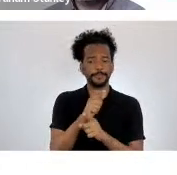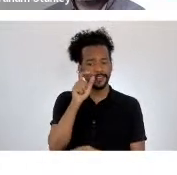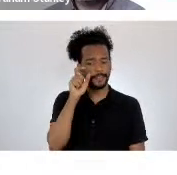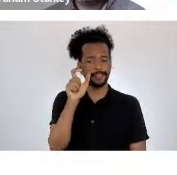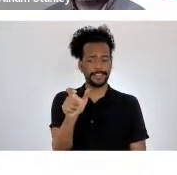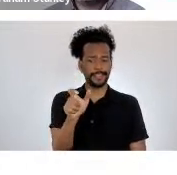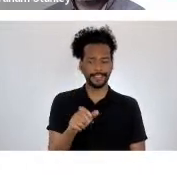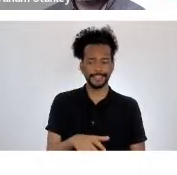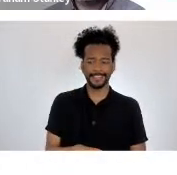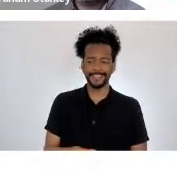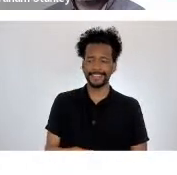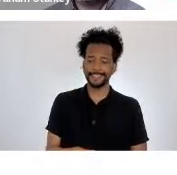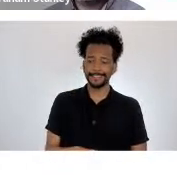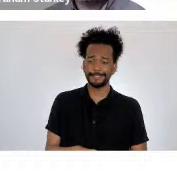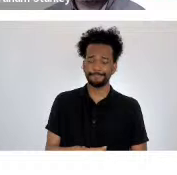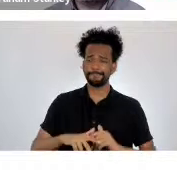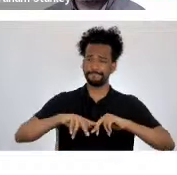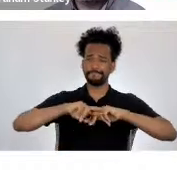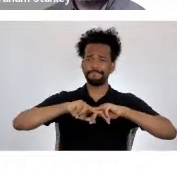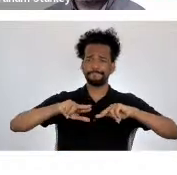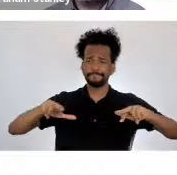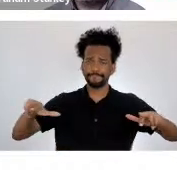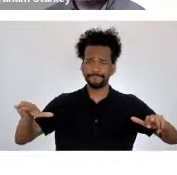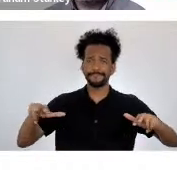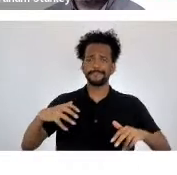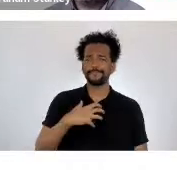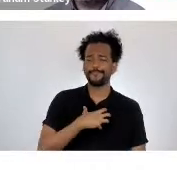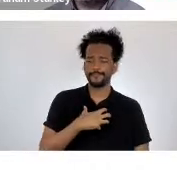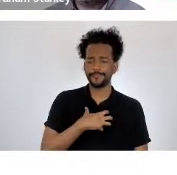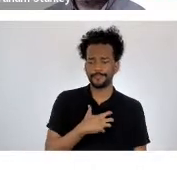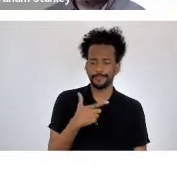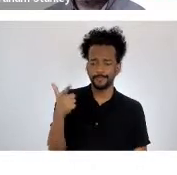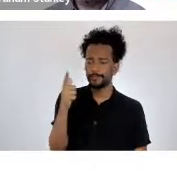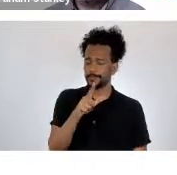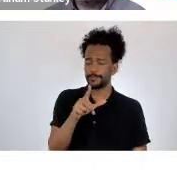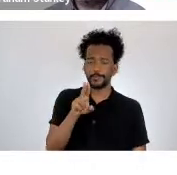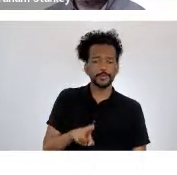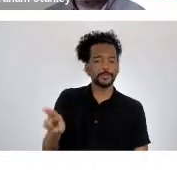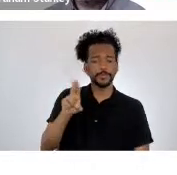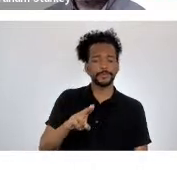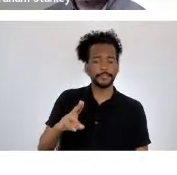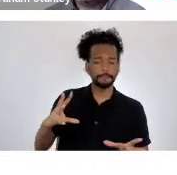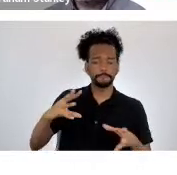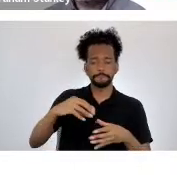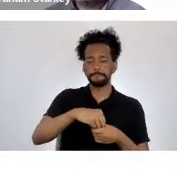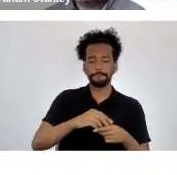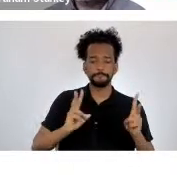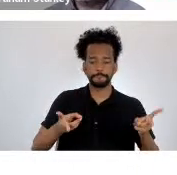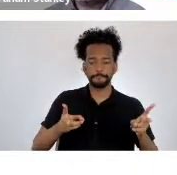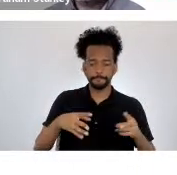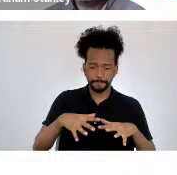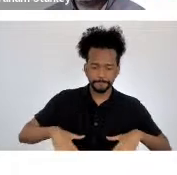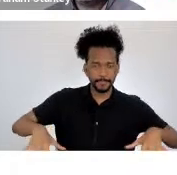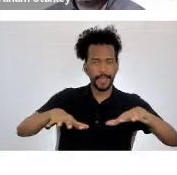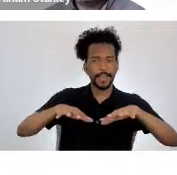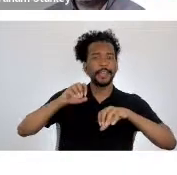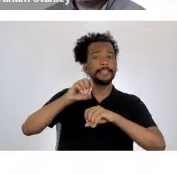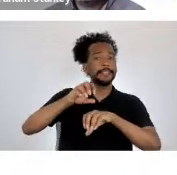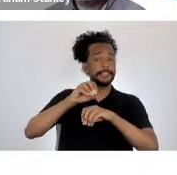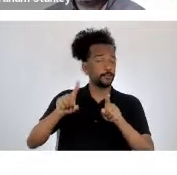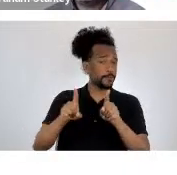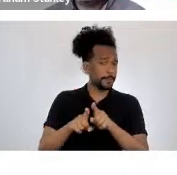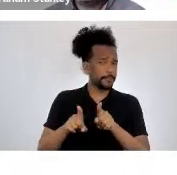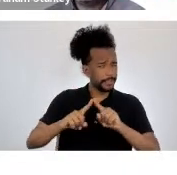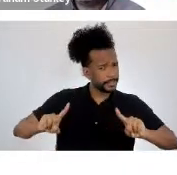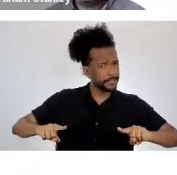being used to support those language skills, as well as Challenges, things to be